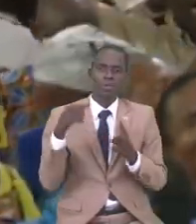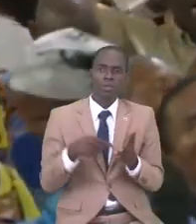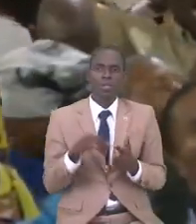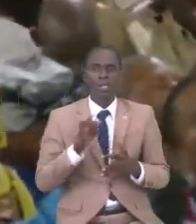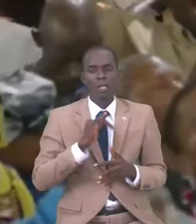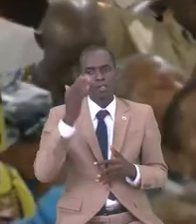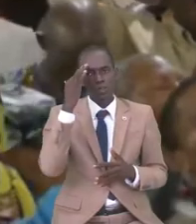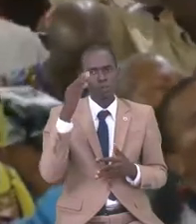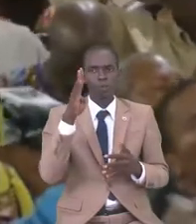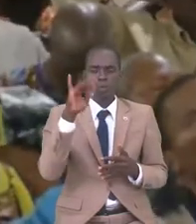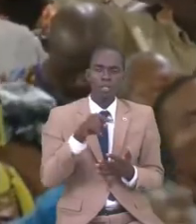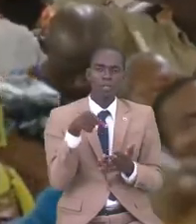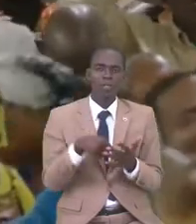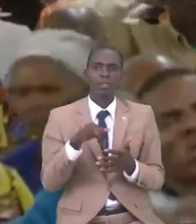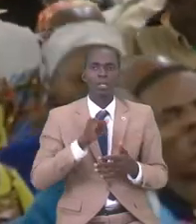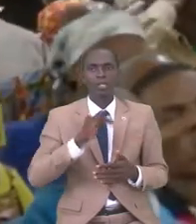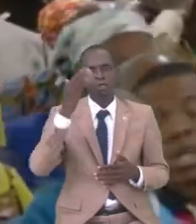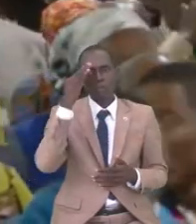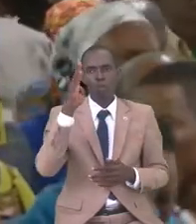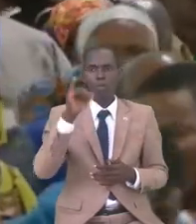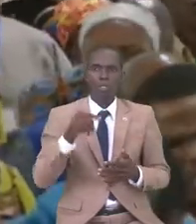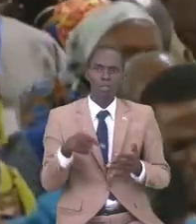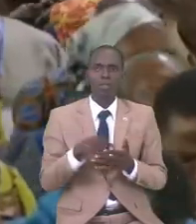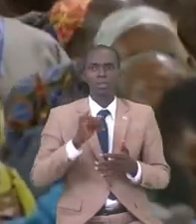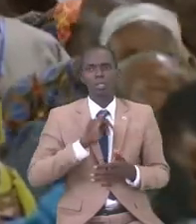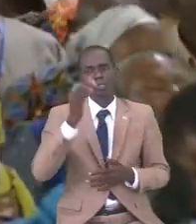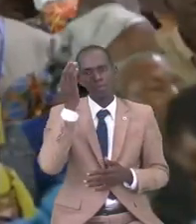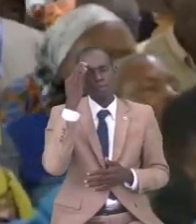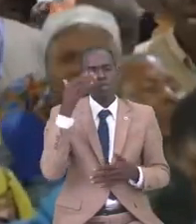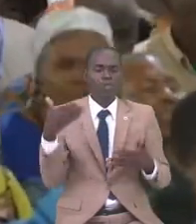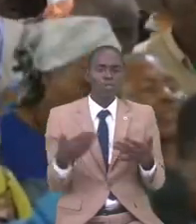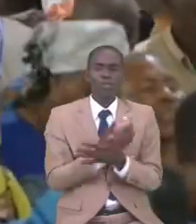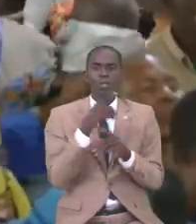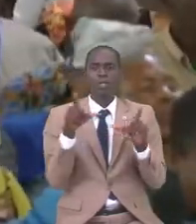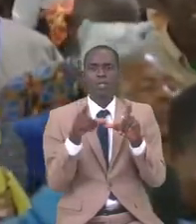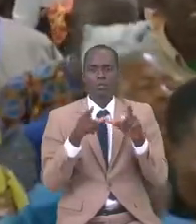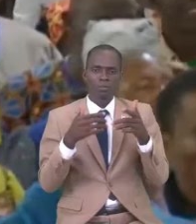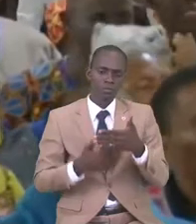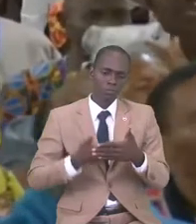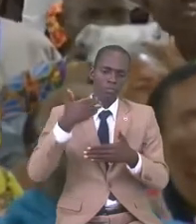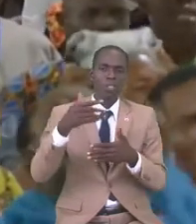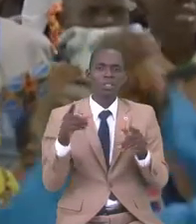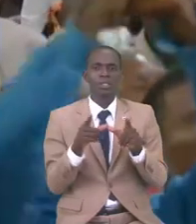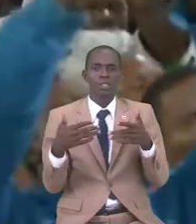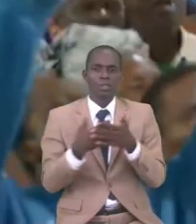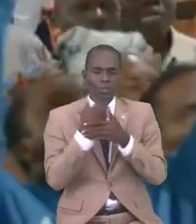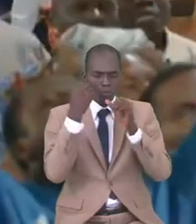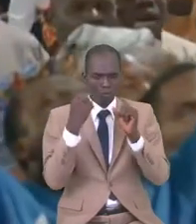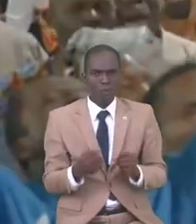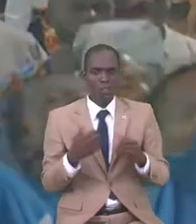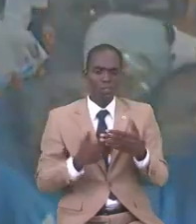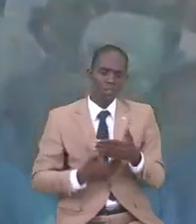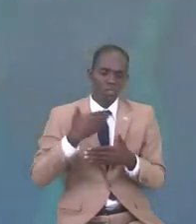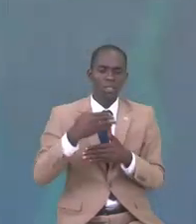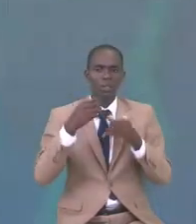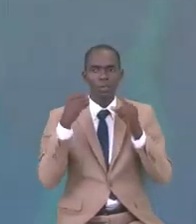this I know. By this I know. New level. Next level. New power. Next